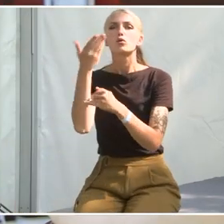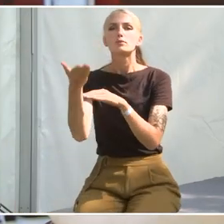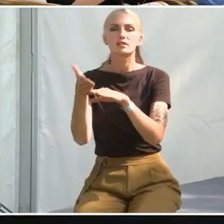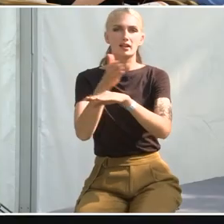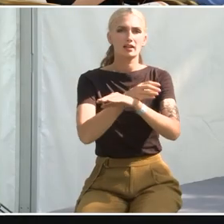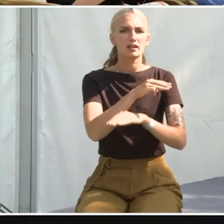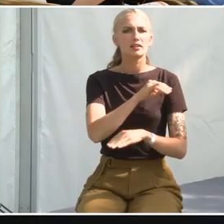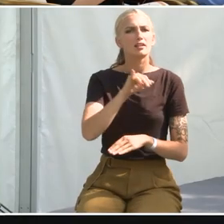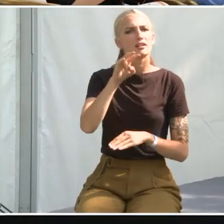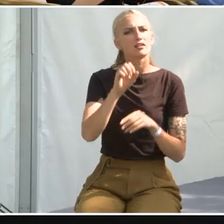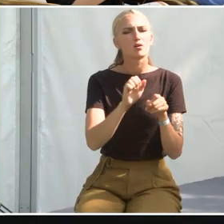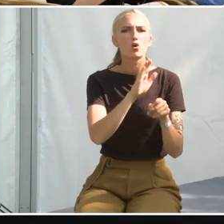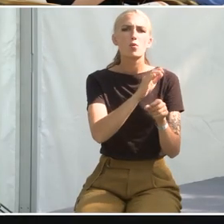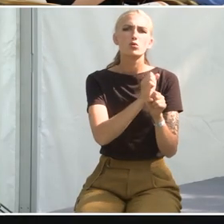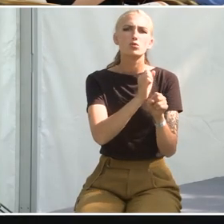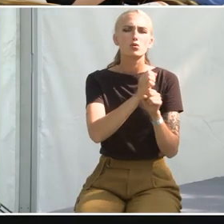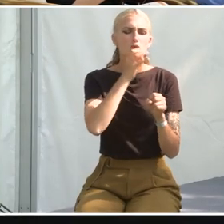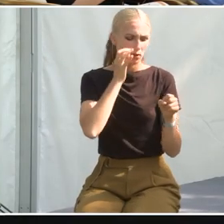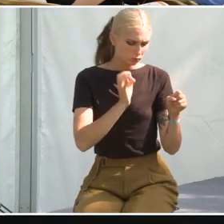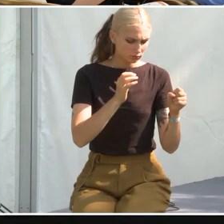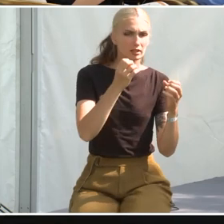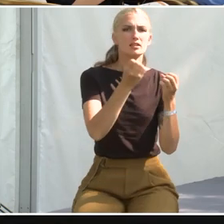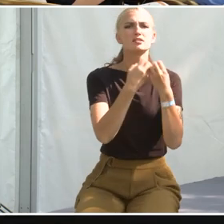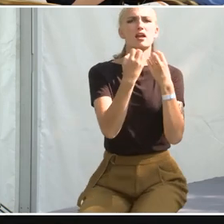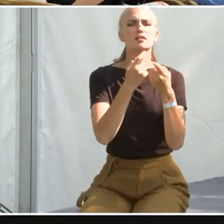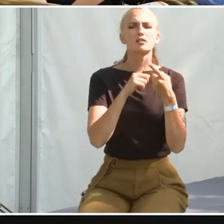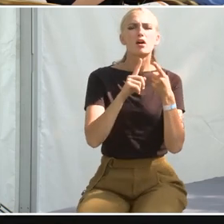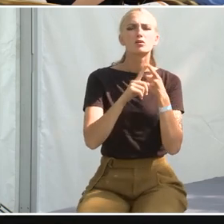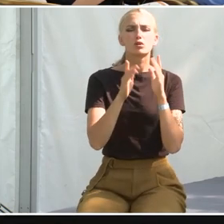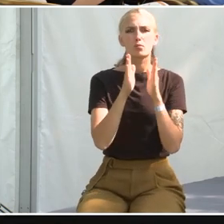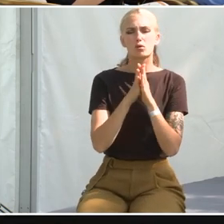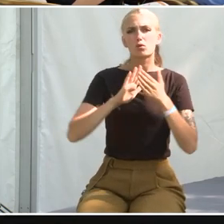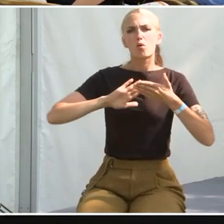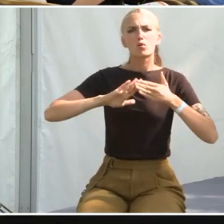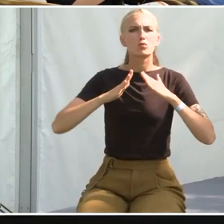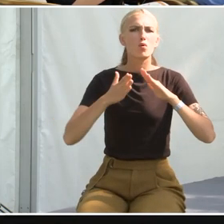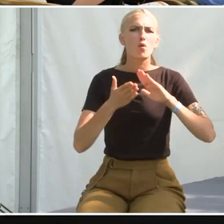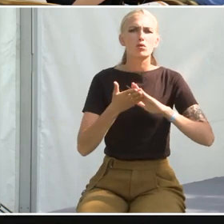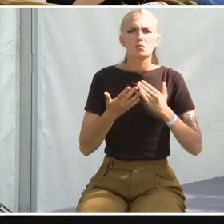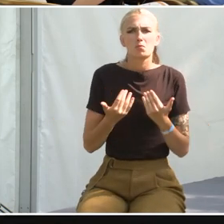work, I'd like to try and understand a little bit what's the background for the situation that the young